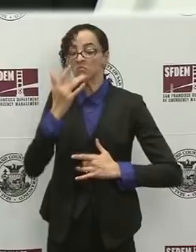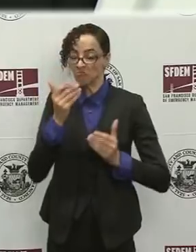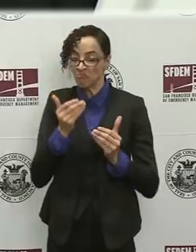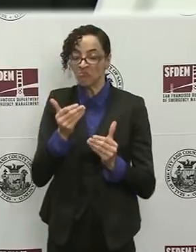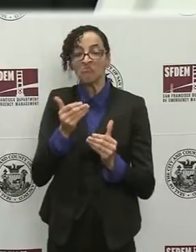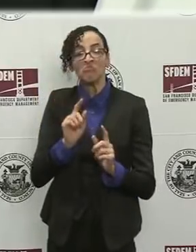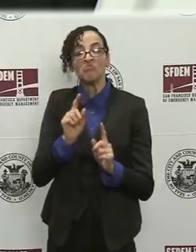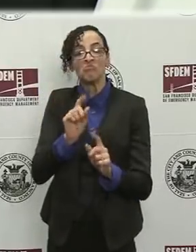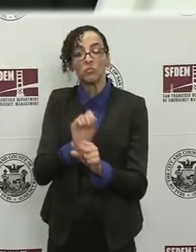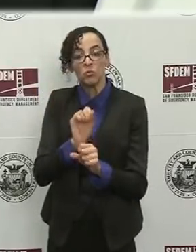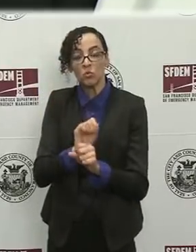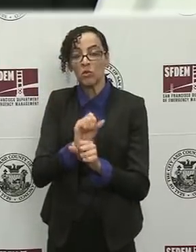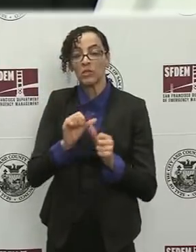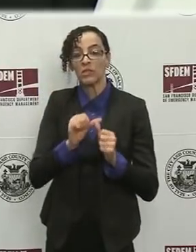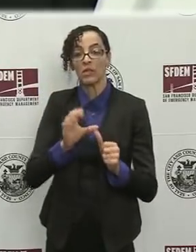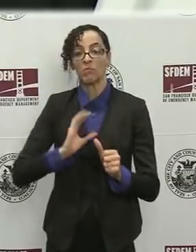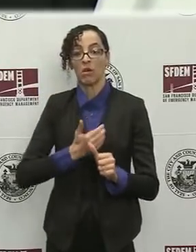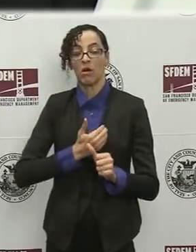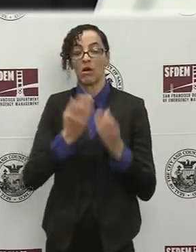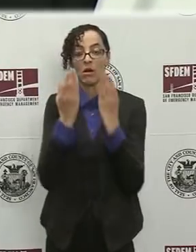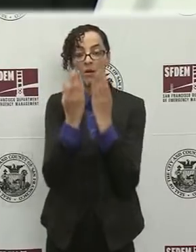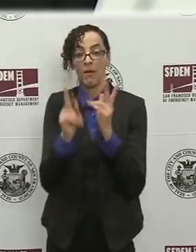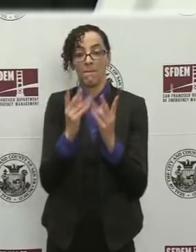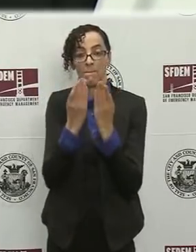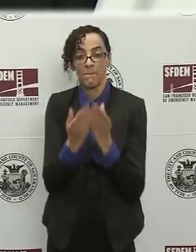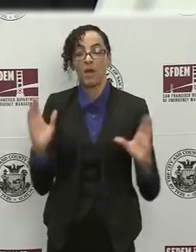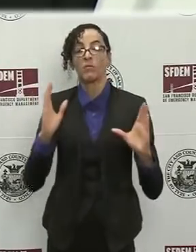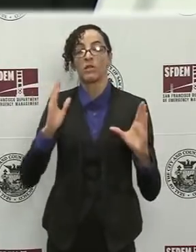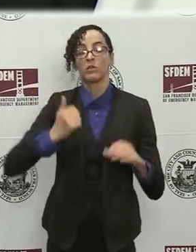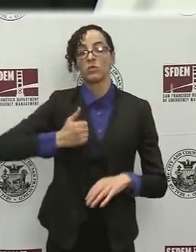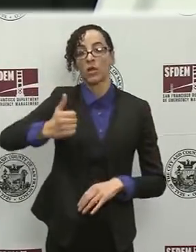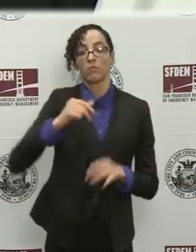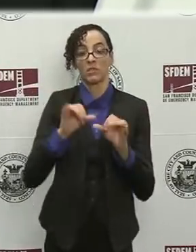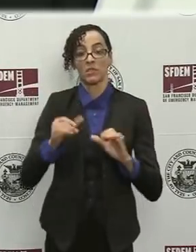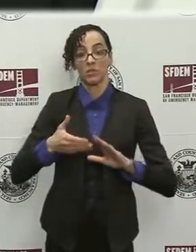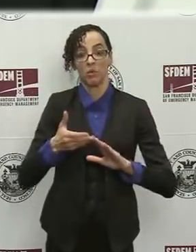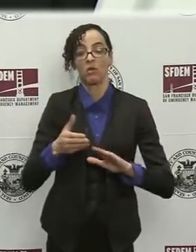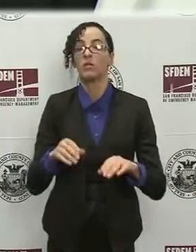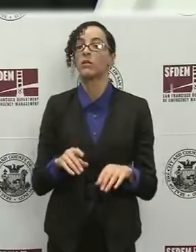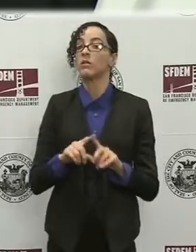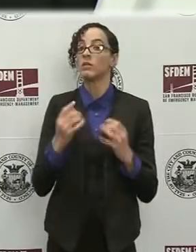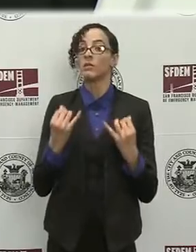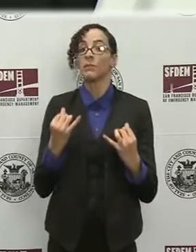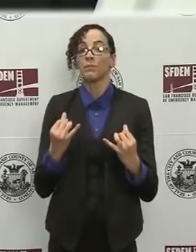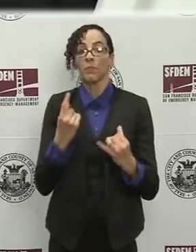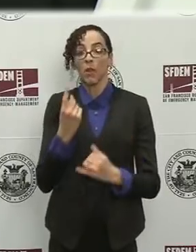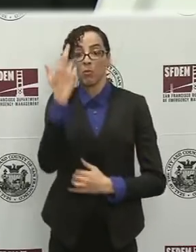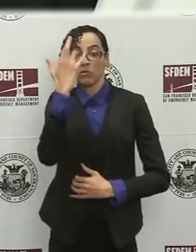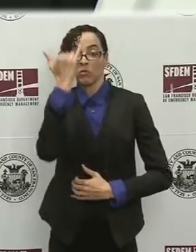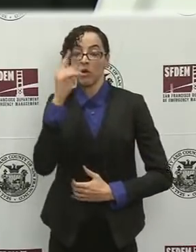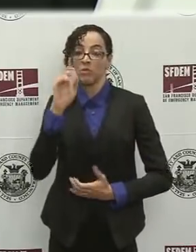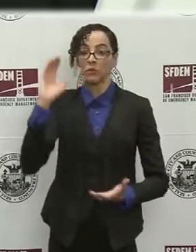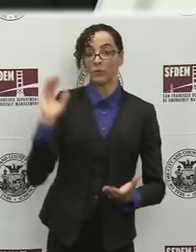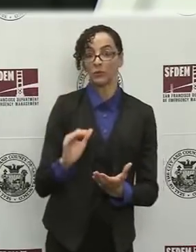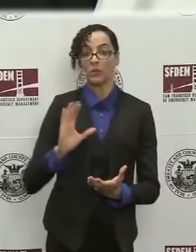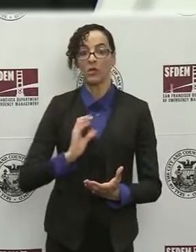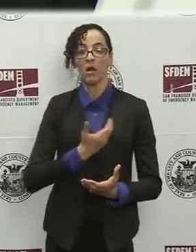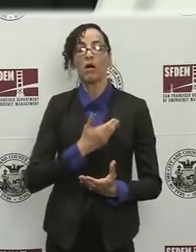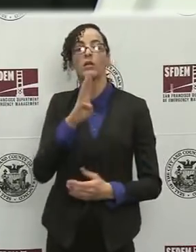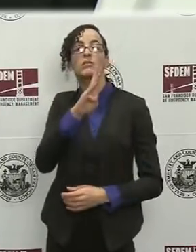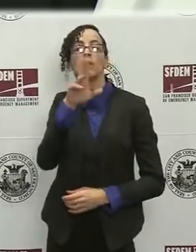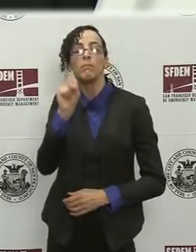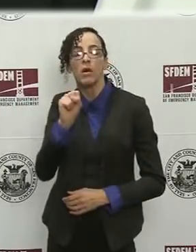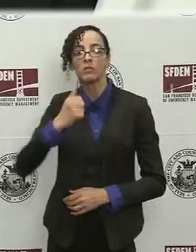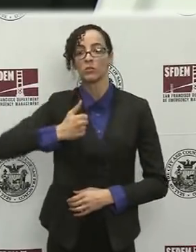running. But right now, one of the main reasons why we have had to reduce our service has a lot to